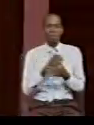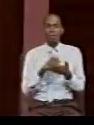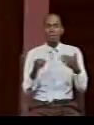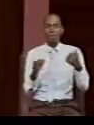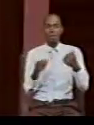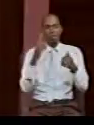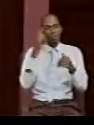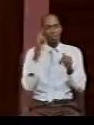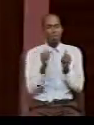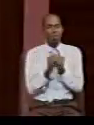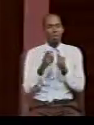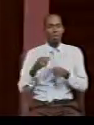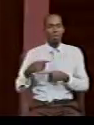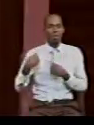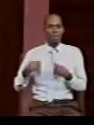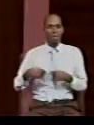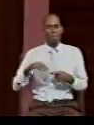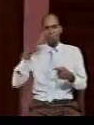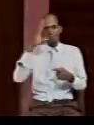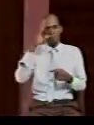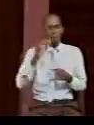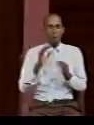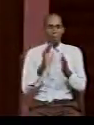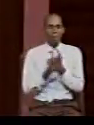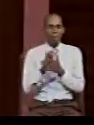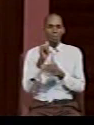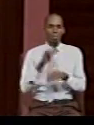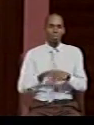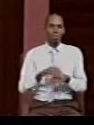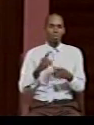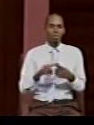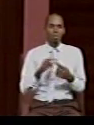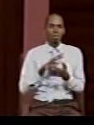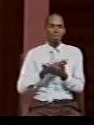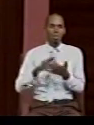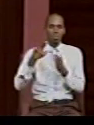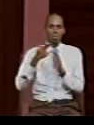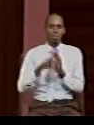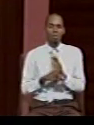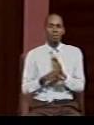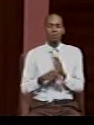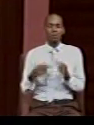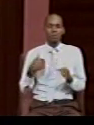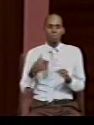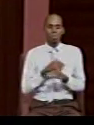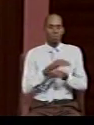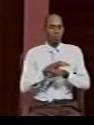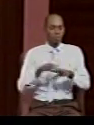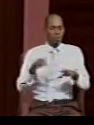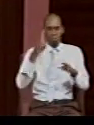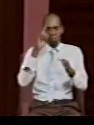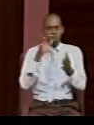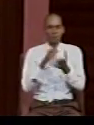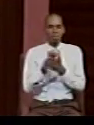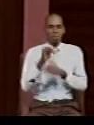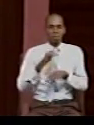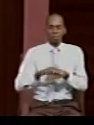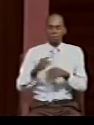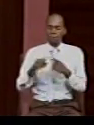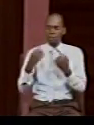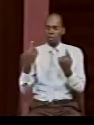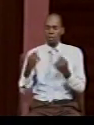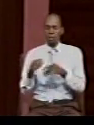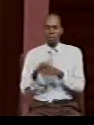the heart man believeth unto righteousness. We don't believe unto